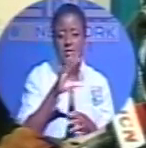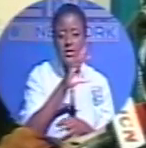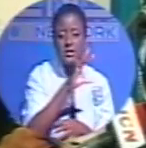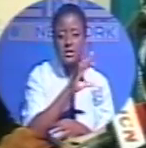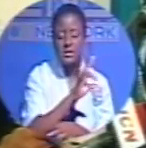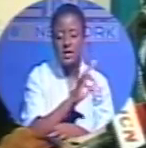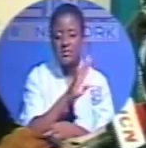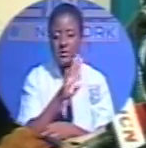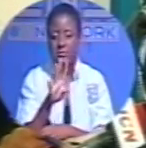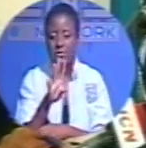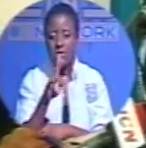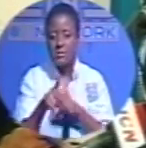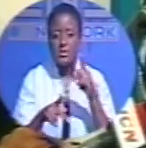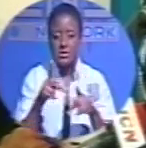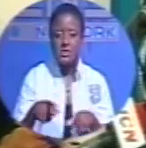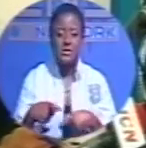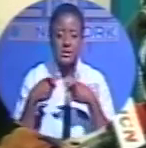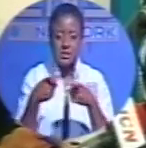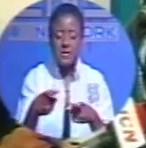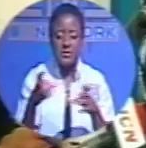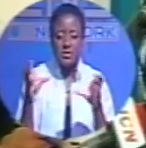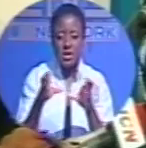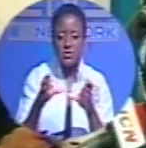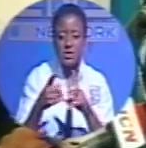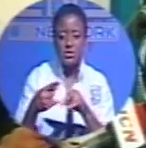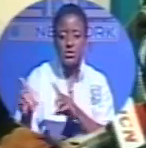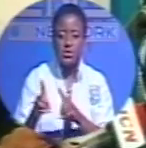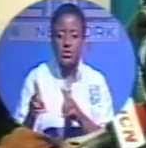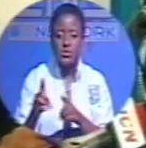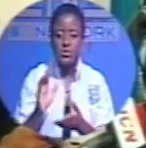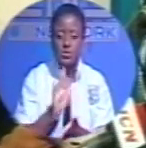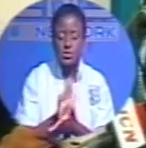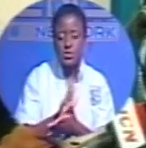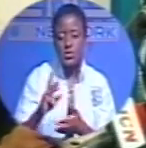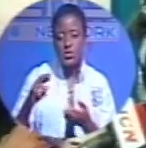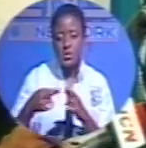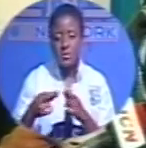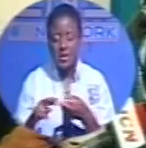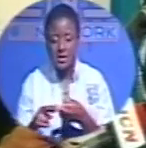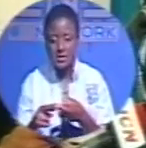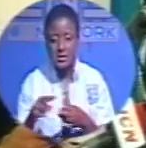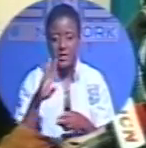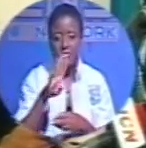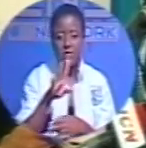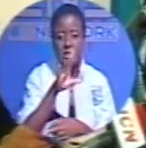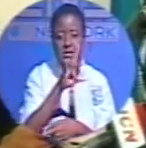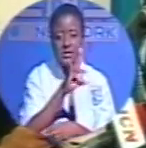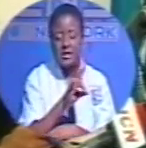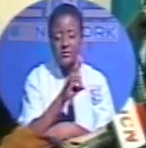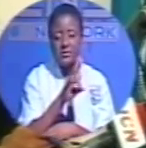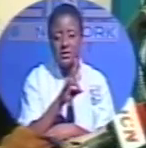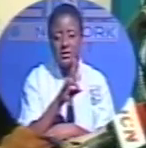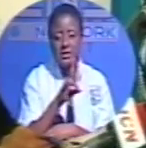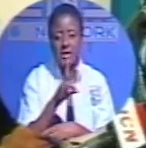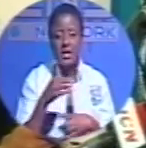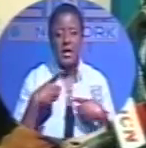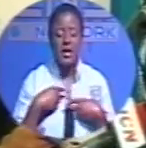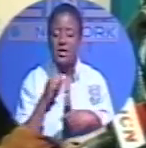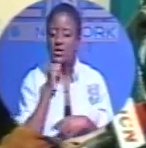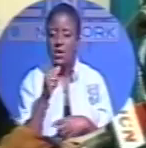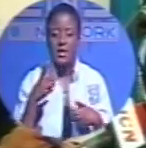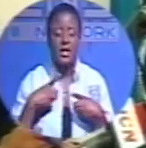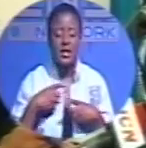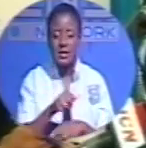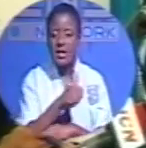contractors awarded contracts to do school repairs in New Providence, 47 of those had not had any